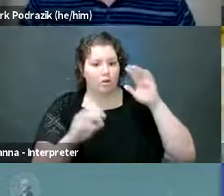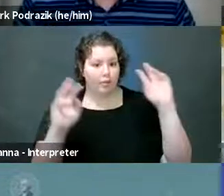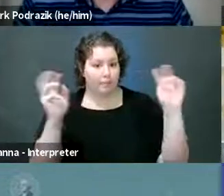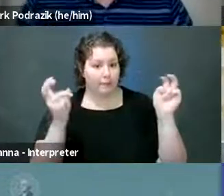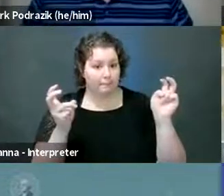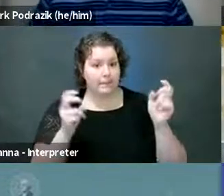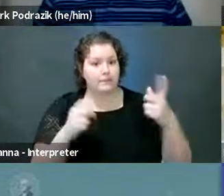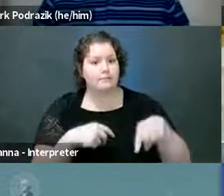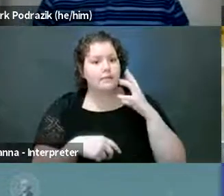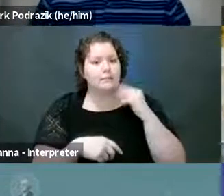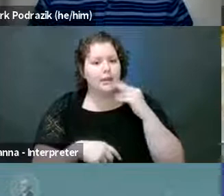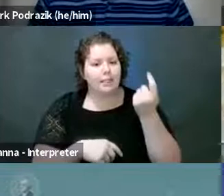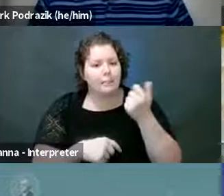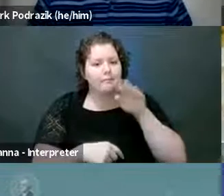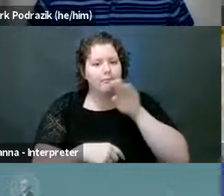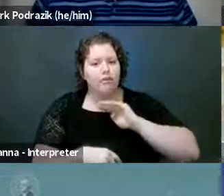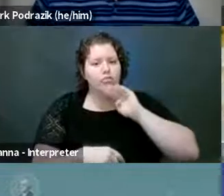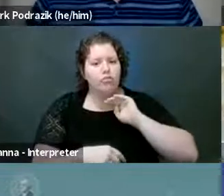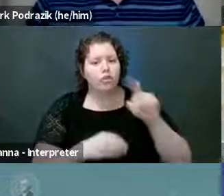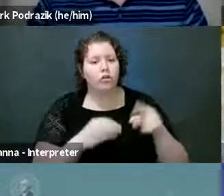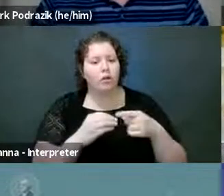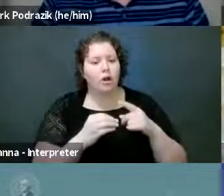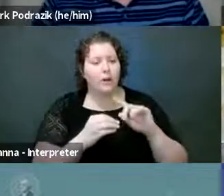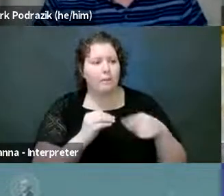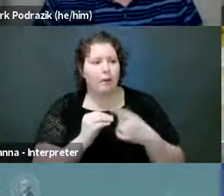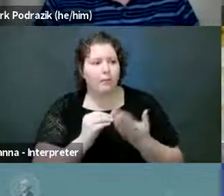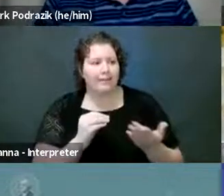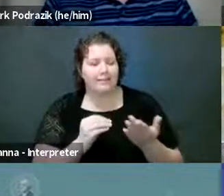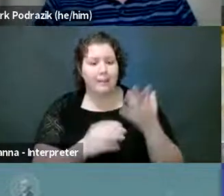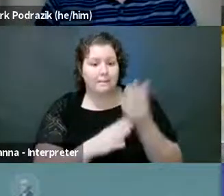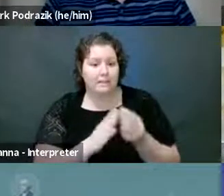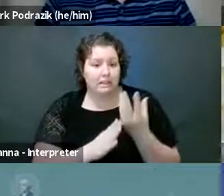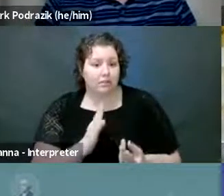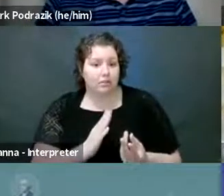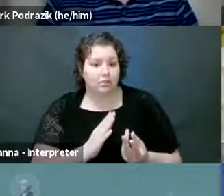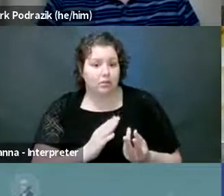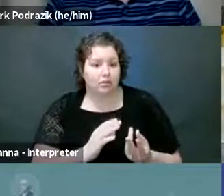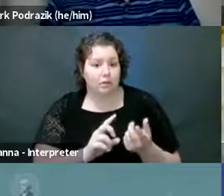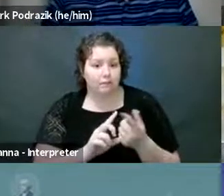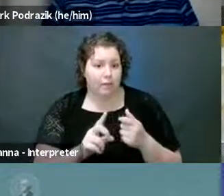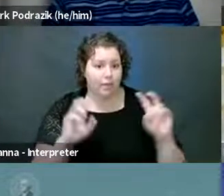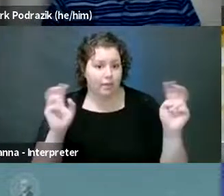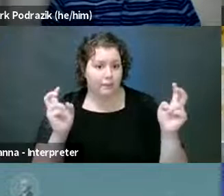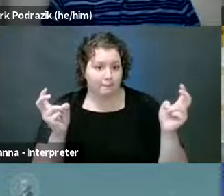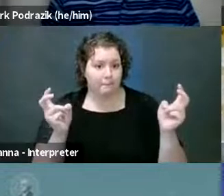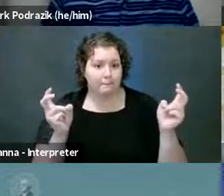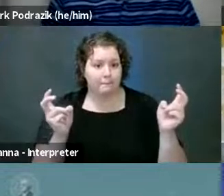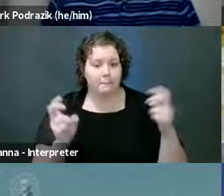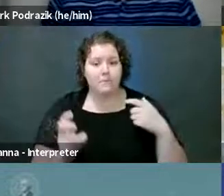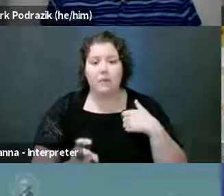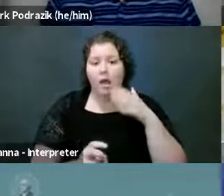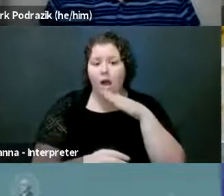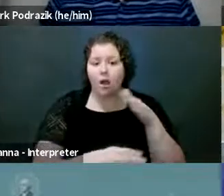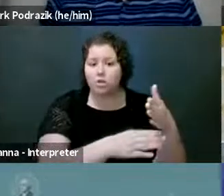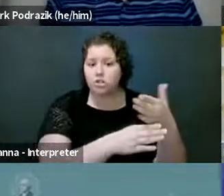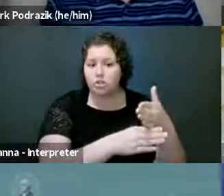of frustration around some things that were not reflected in the themes. And I'm actually going to share